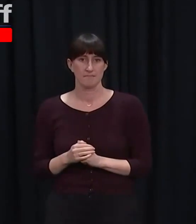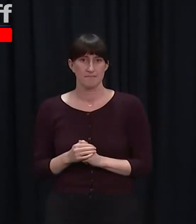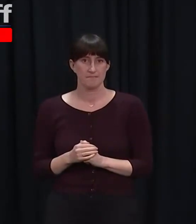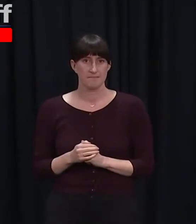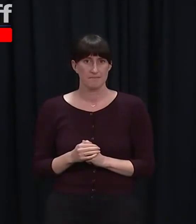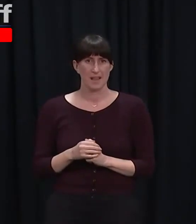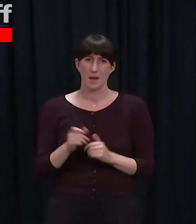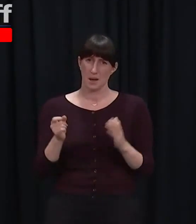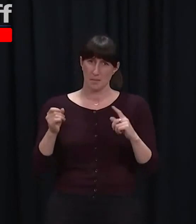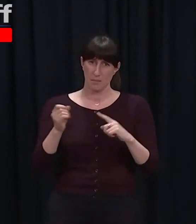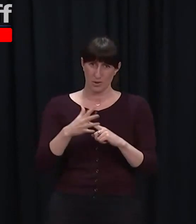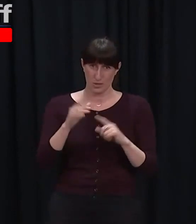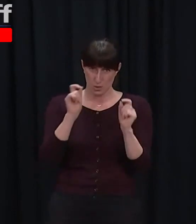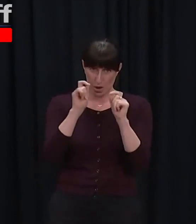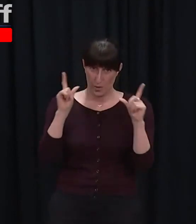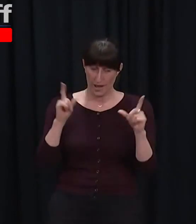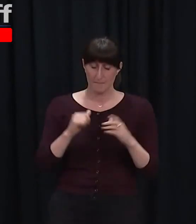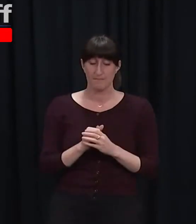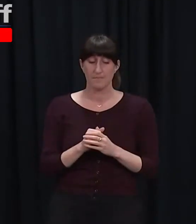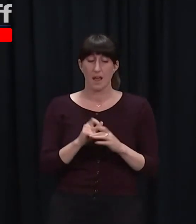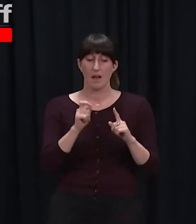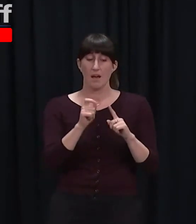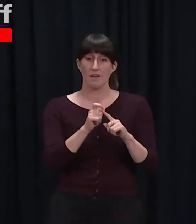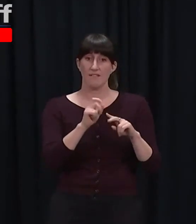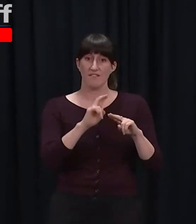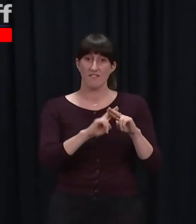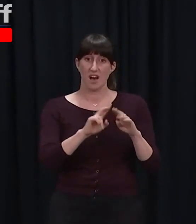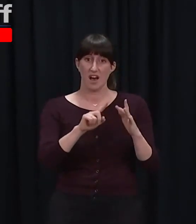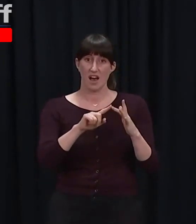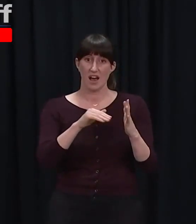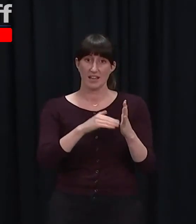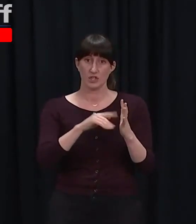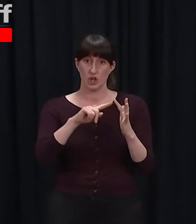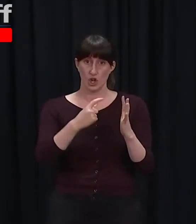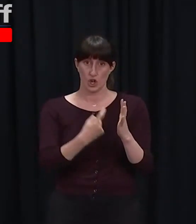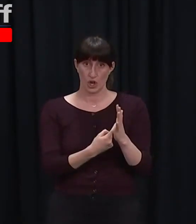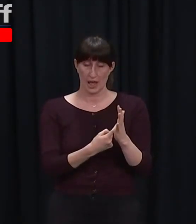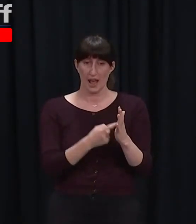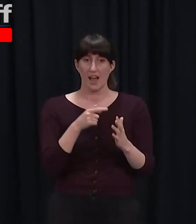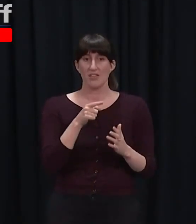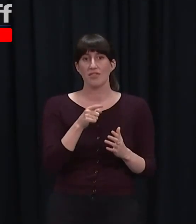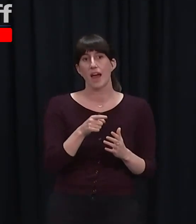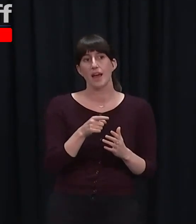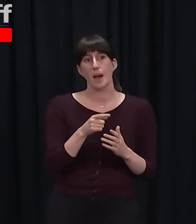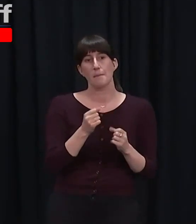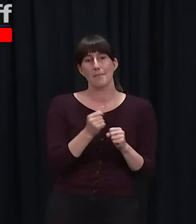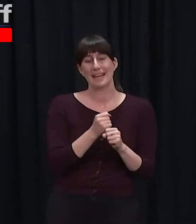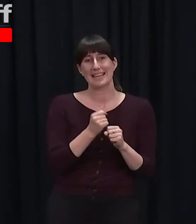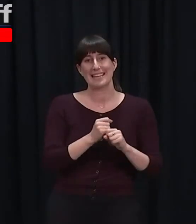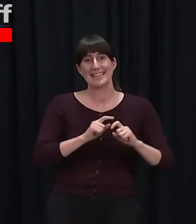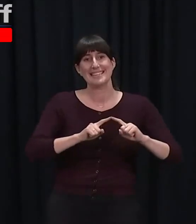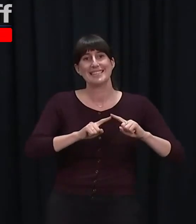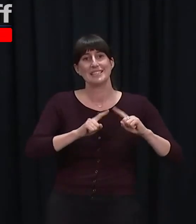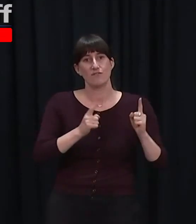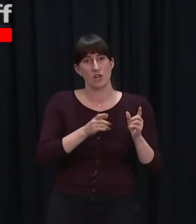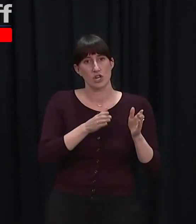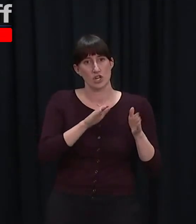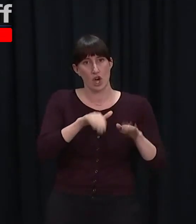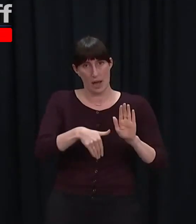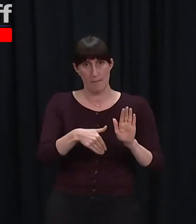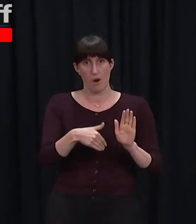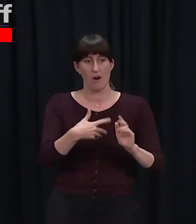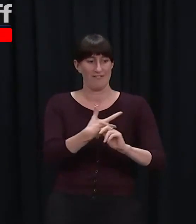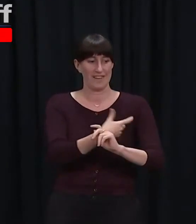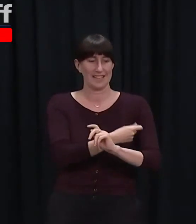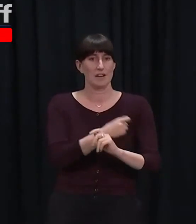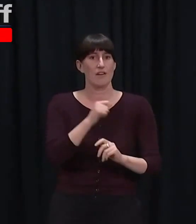of here is that Pfizer is making an application for a pediatric version of their vaccine. So one of the important